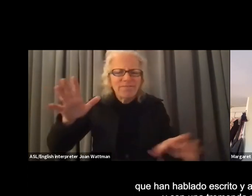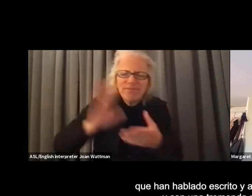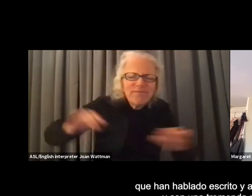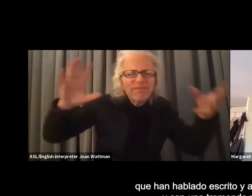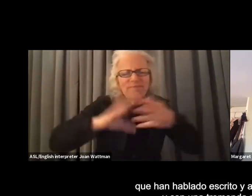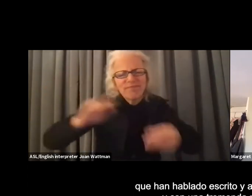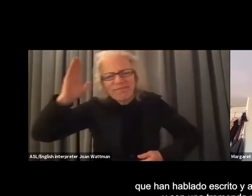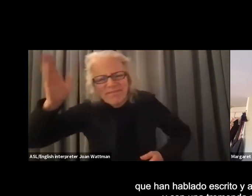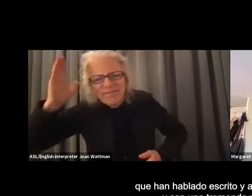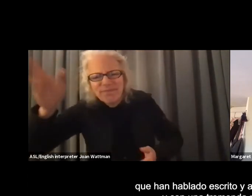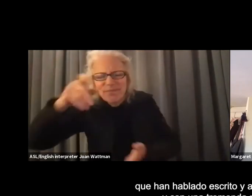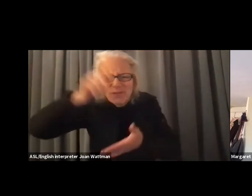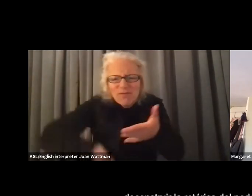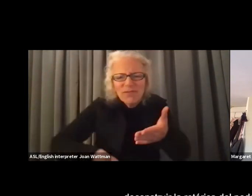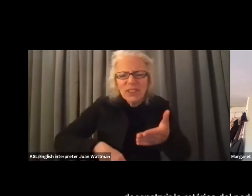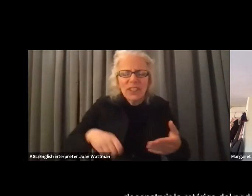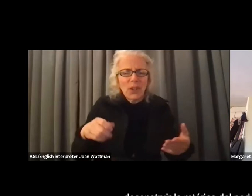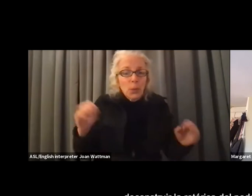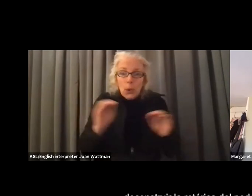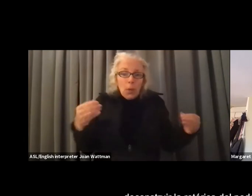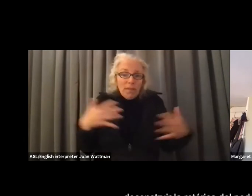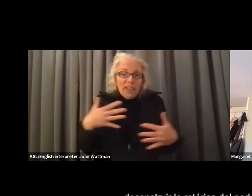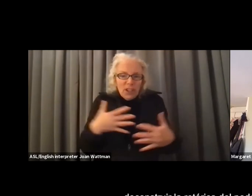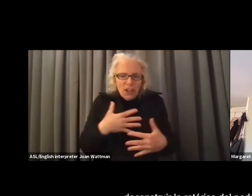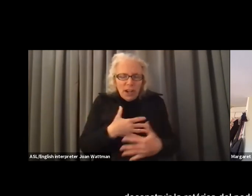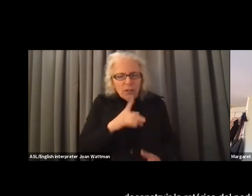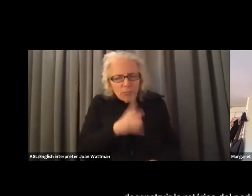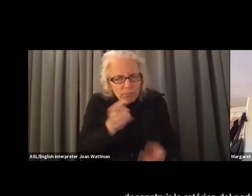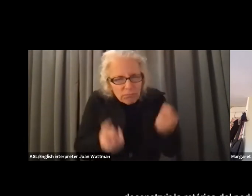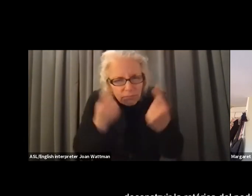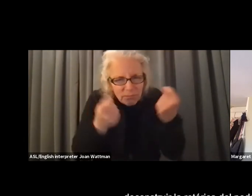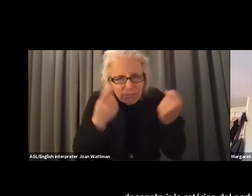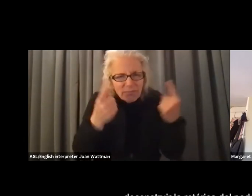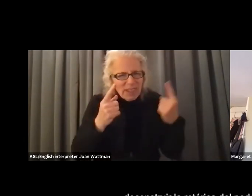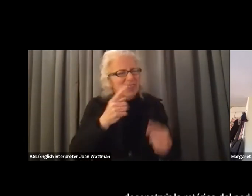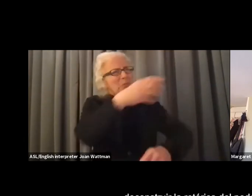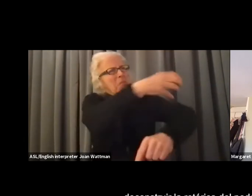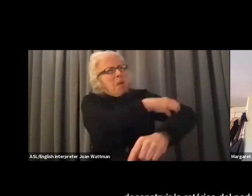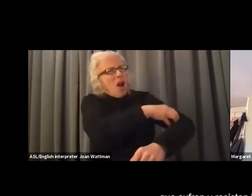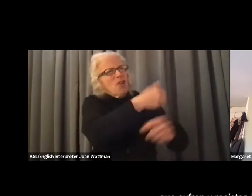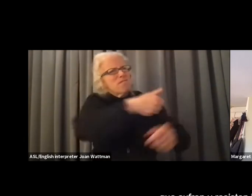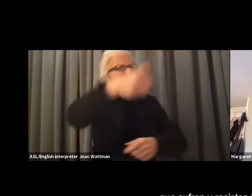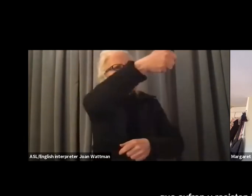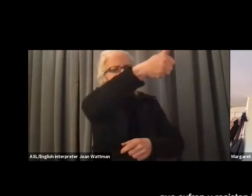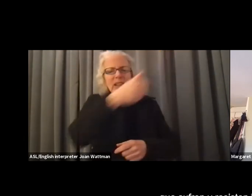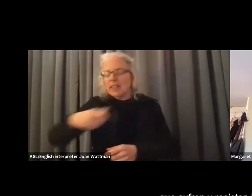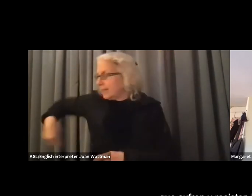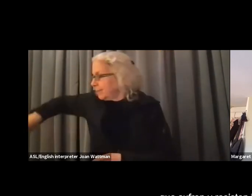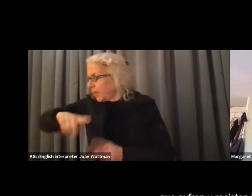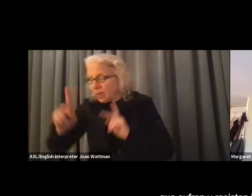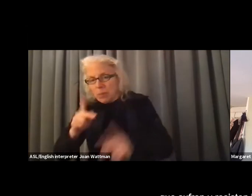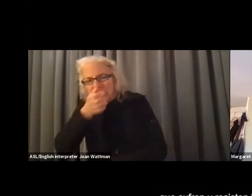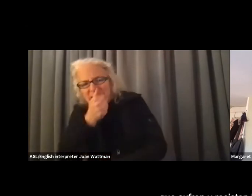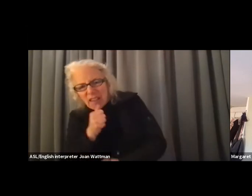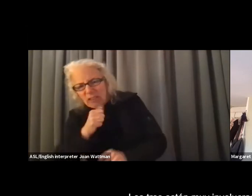fearlessly and with tremendous insight, deconstructing the rhetorics of power and standing with those who suffer and